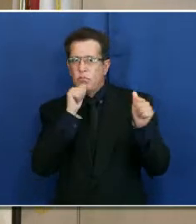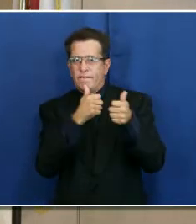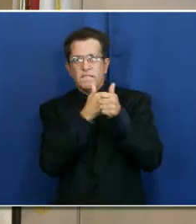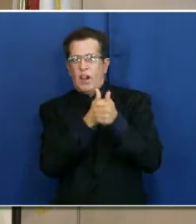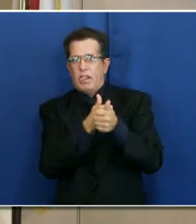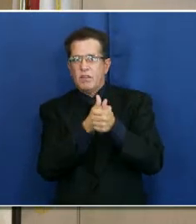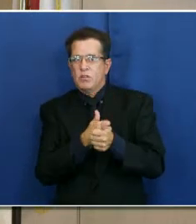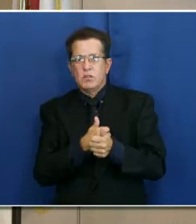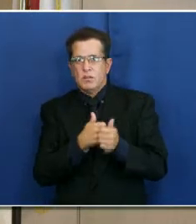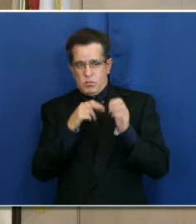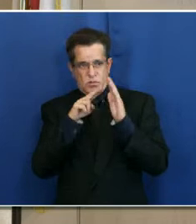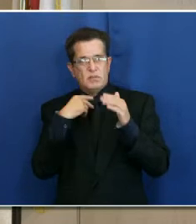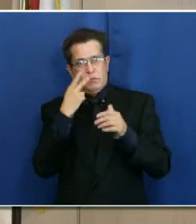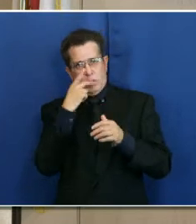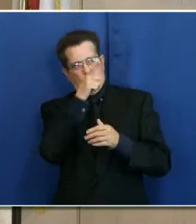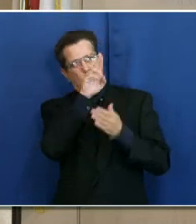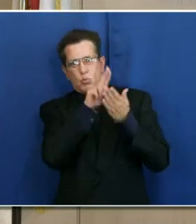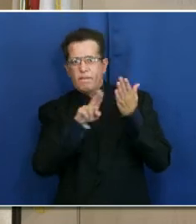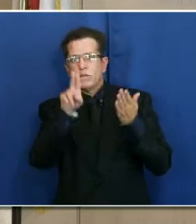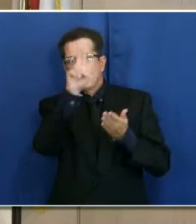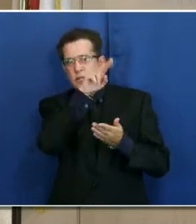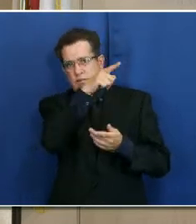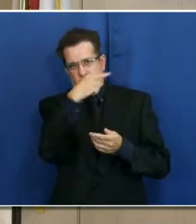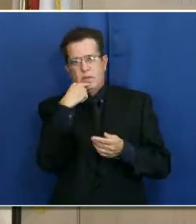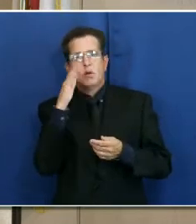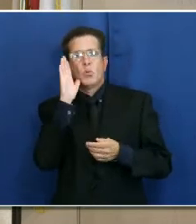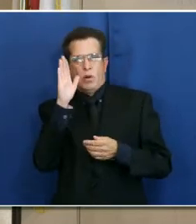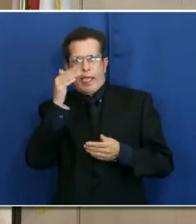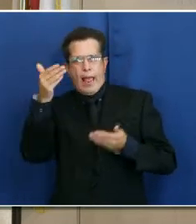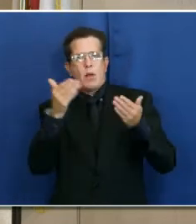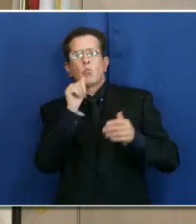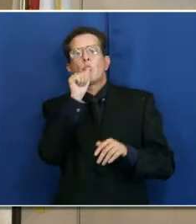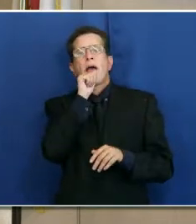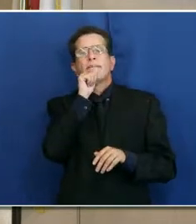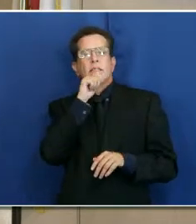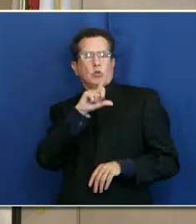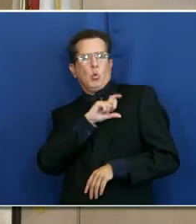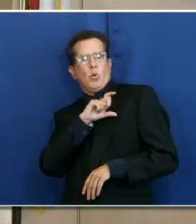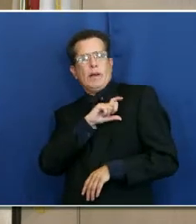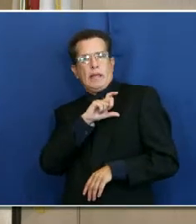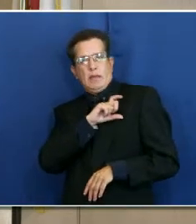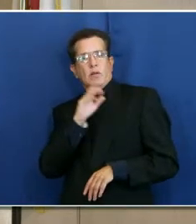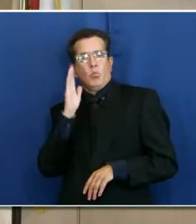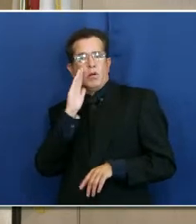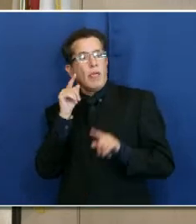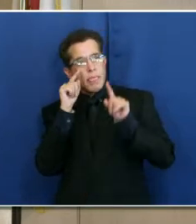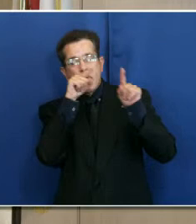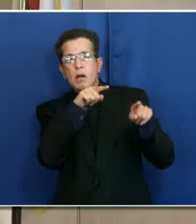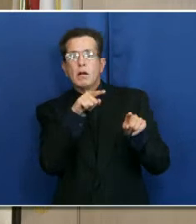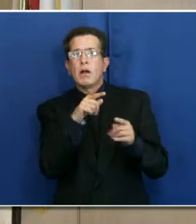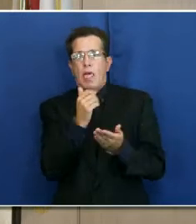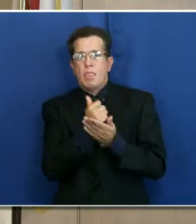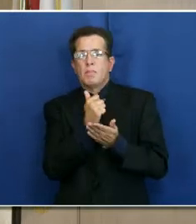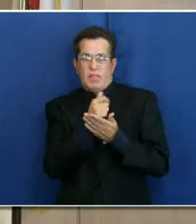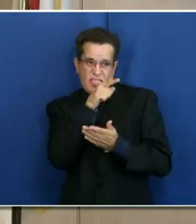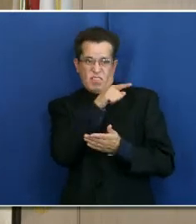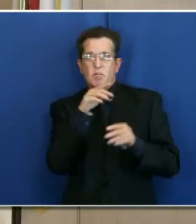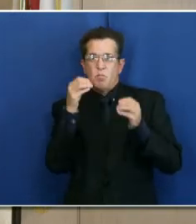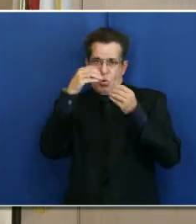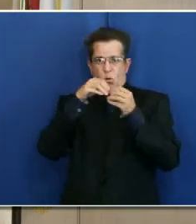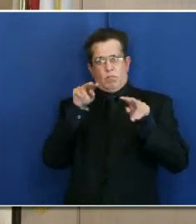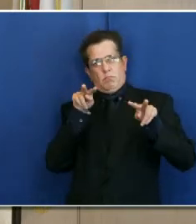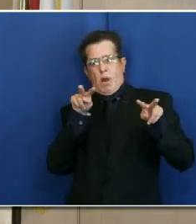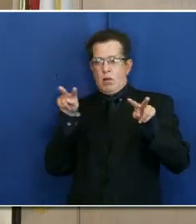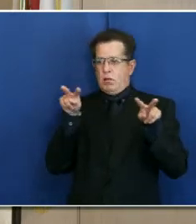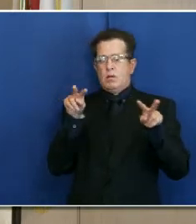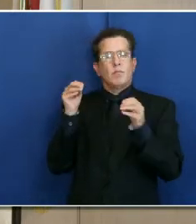We've seen just today the university indicate that they're going to hire private security, help them make sure that there is greater